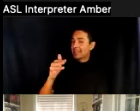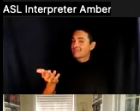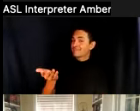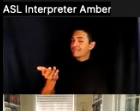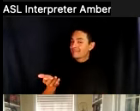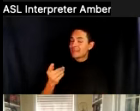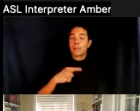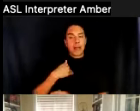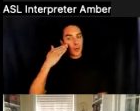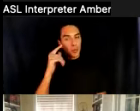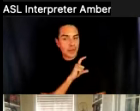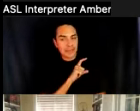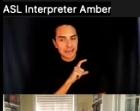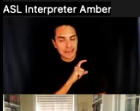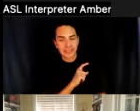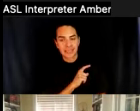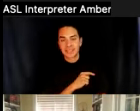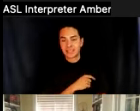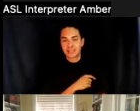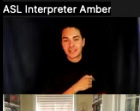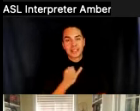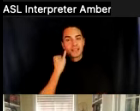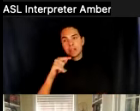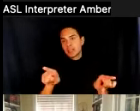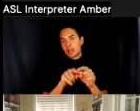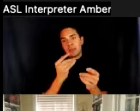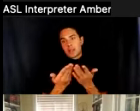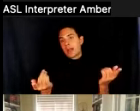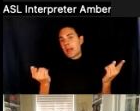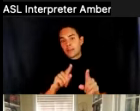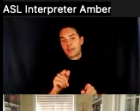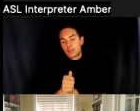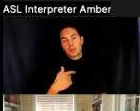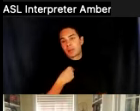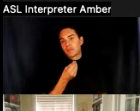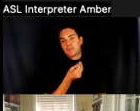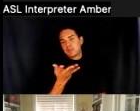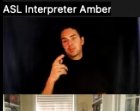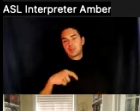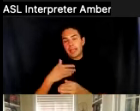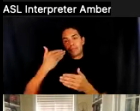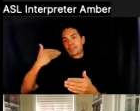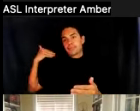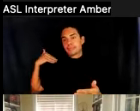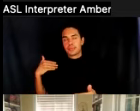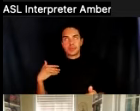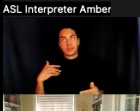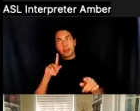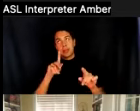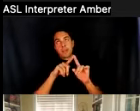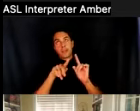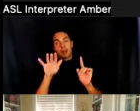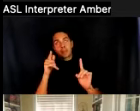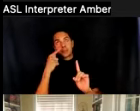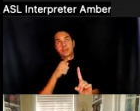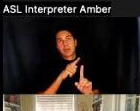police are, because the same thing has happened to me a few different times. But it